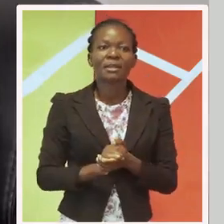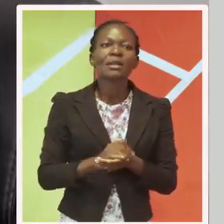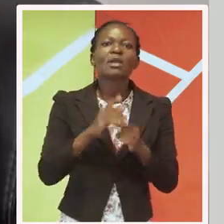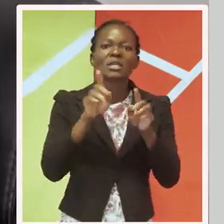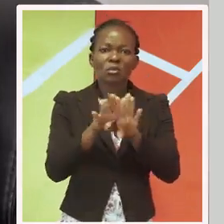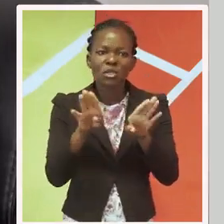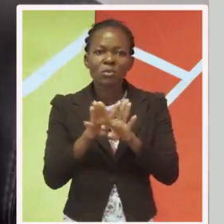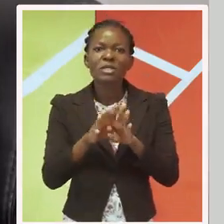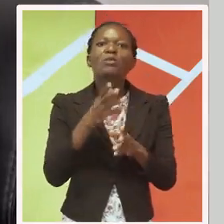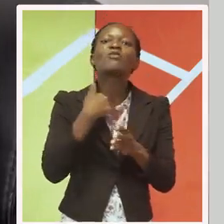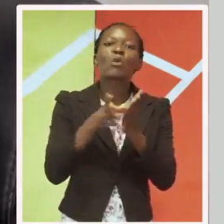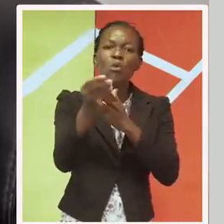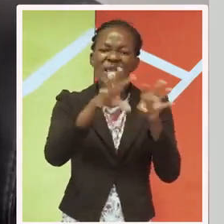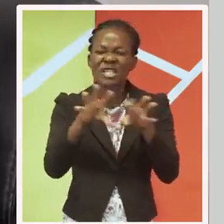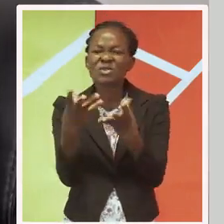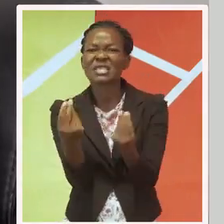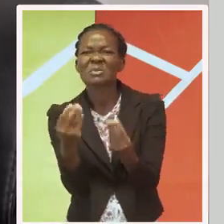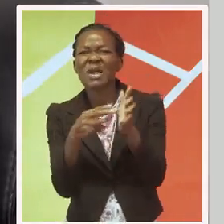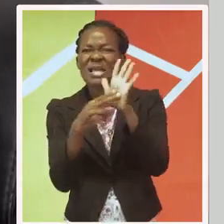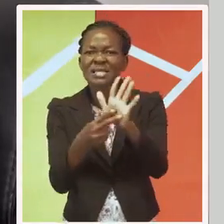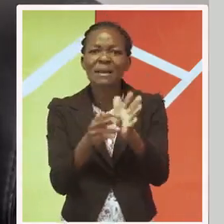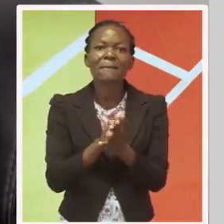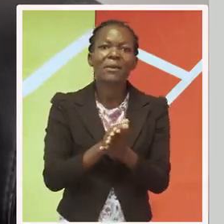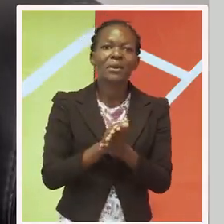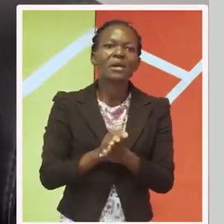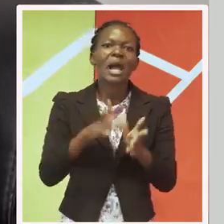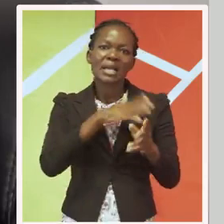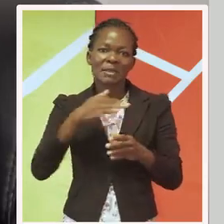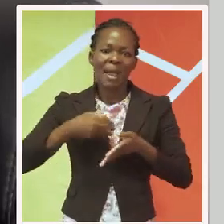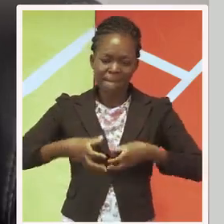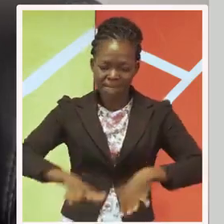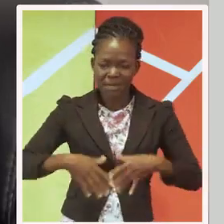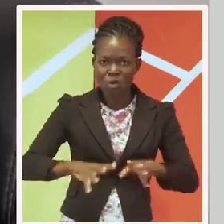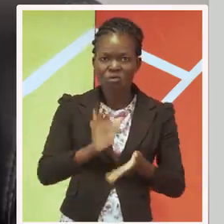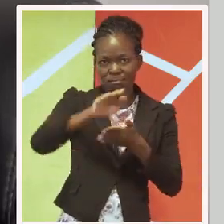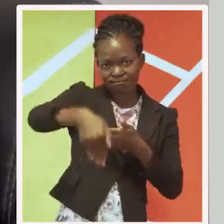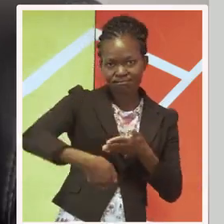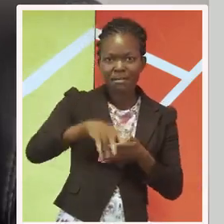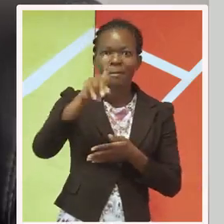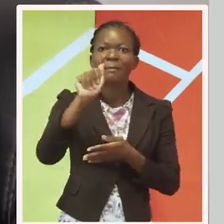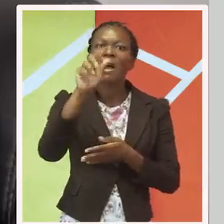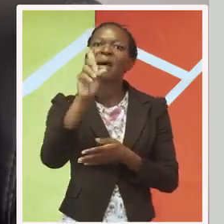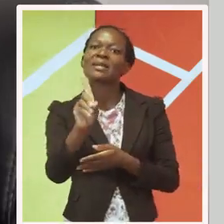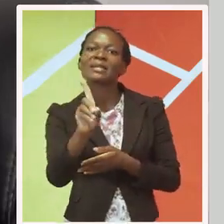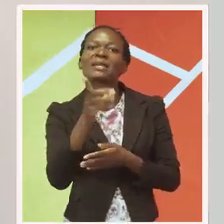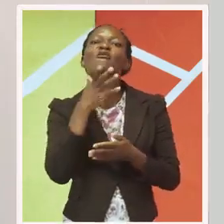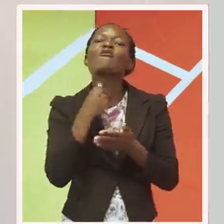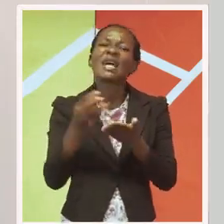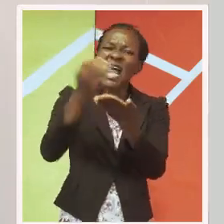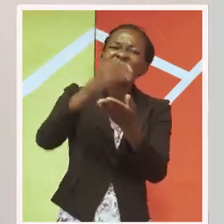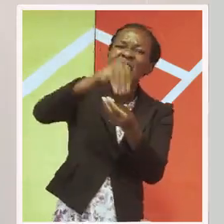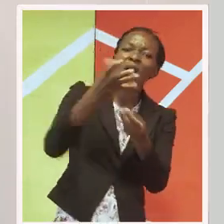example, they determine how much tax is placed on basic needs such as menstrual hygiene